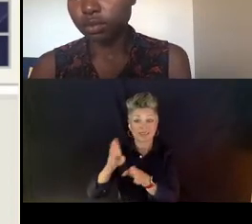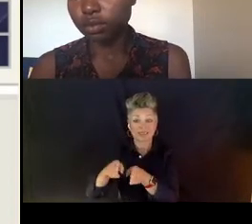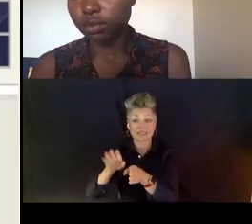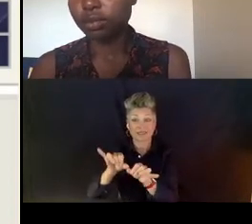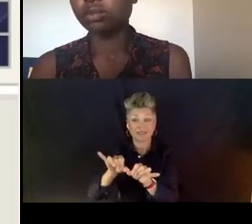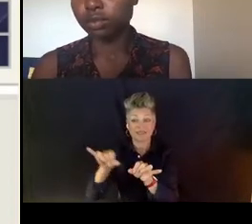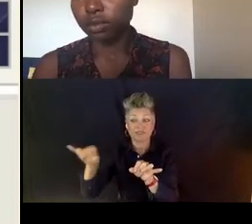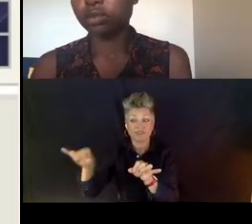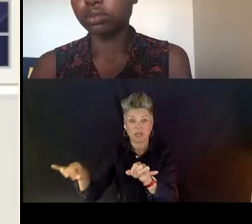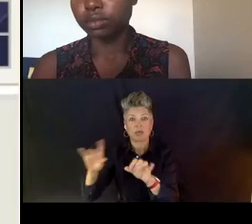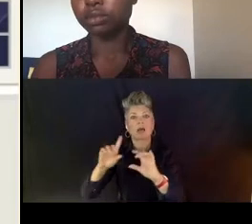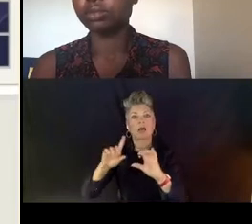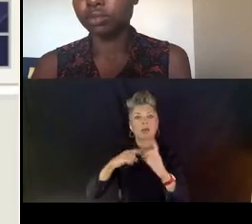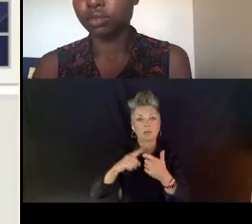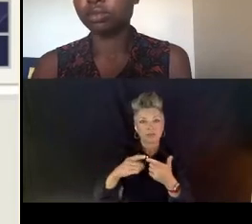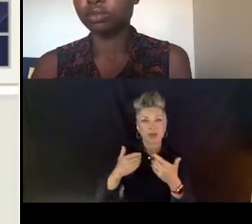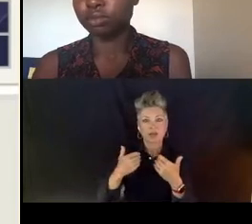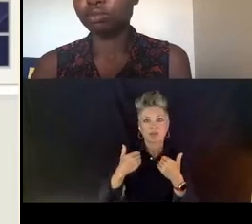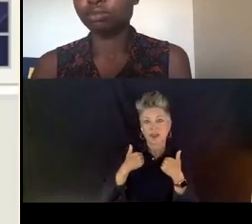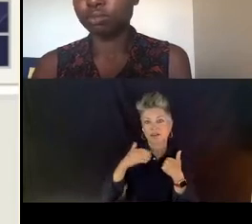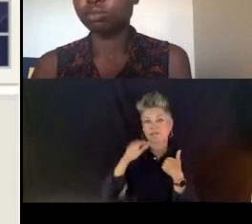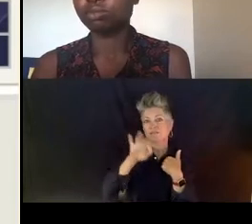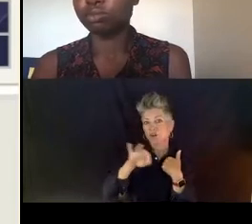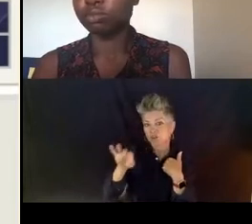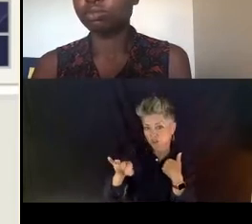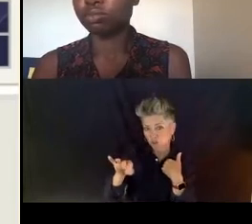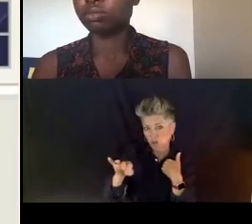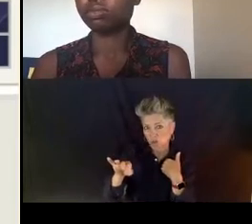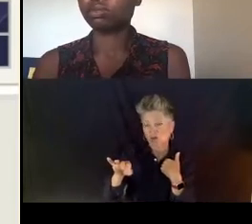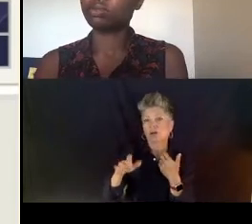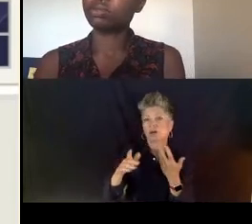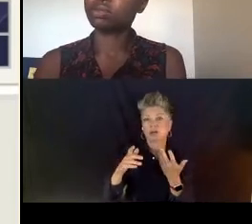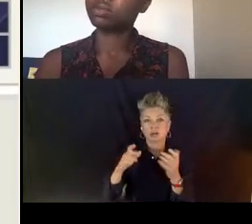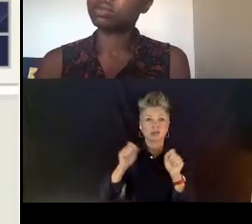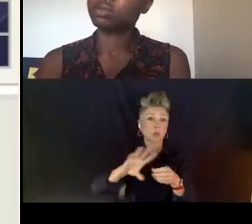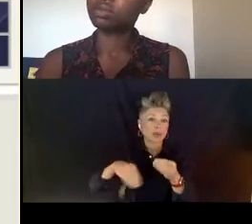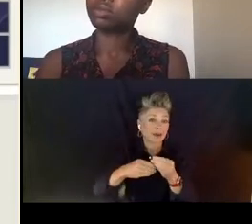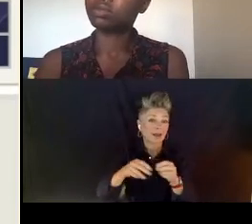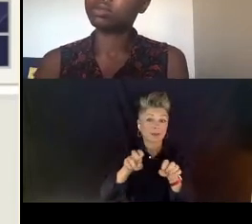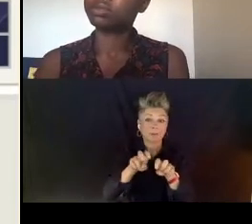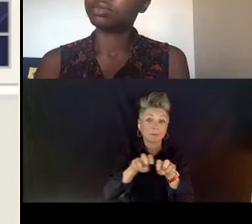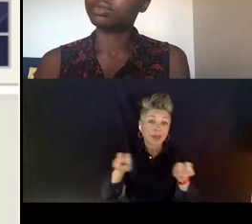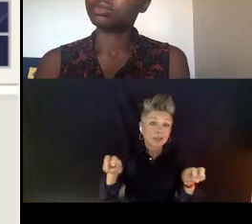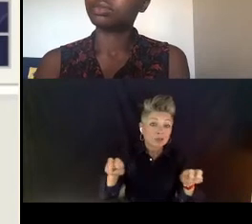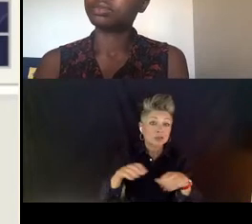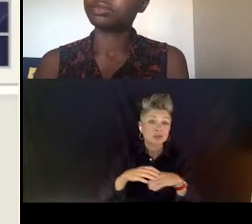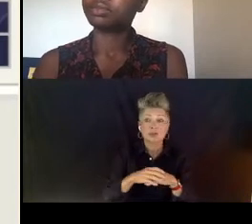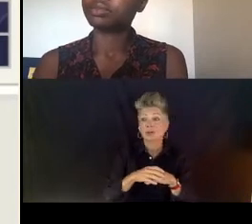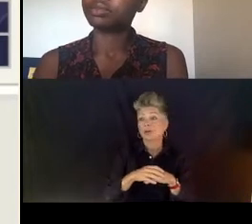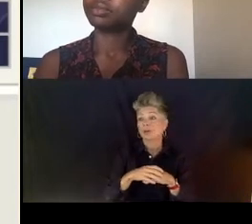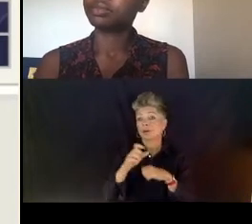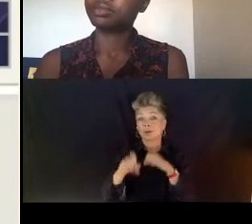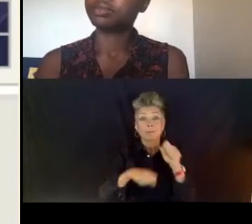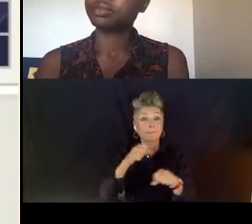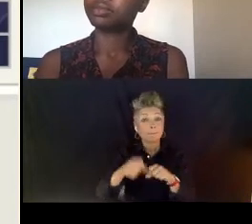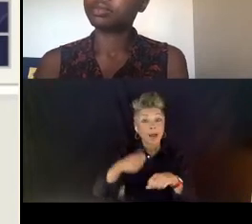zone and a parklet. So the furnishing zone where we can put extra benches, probably bike racks and